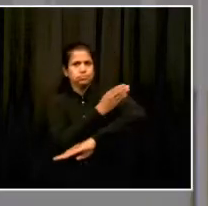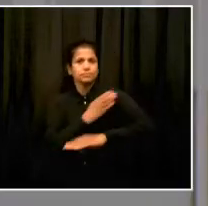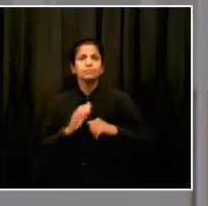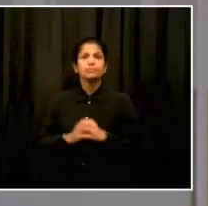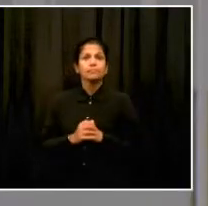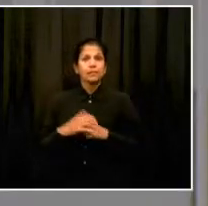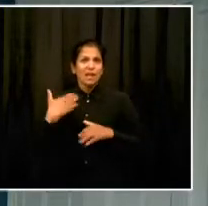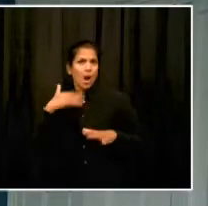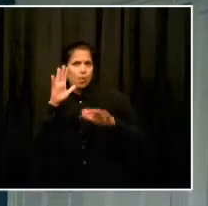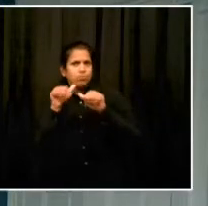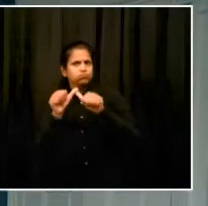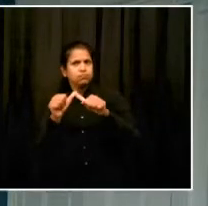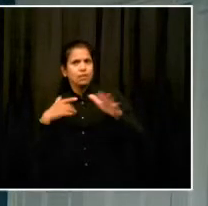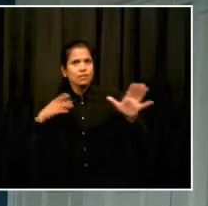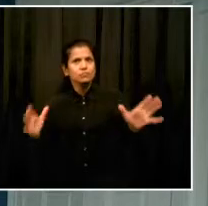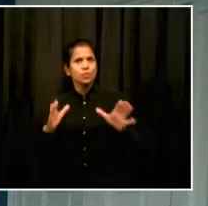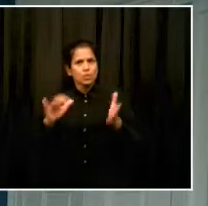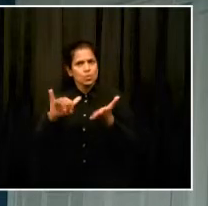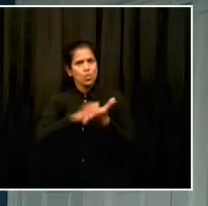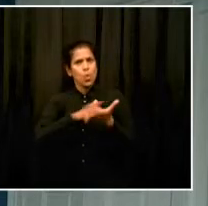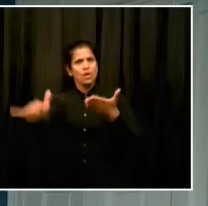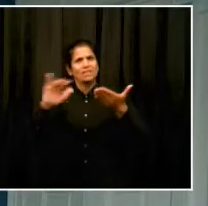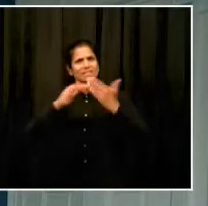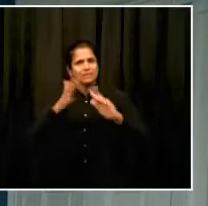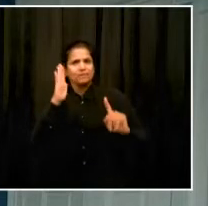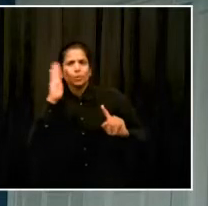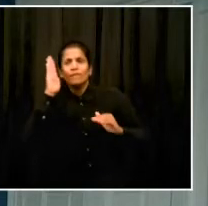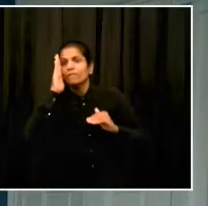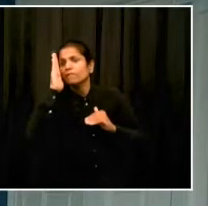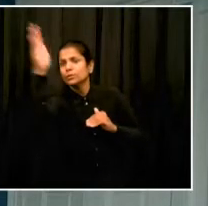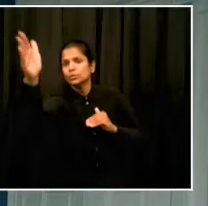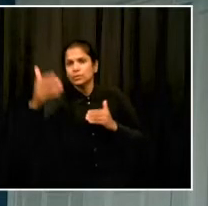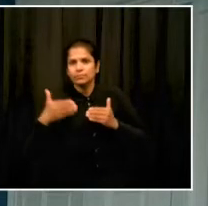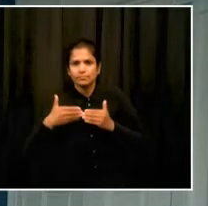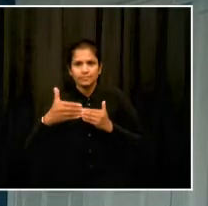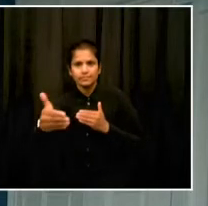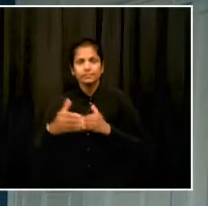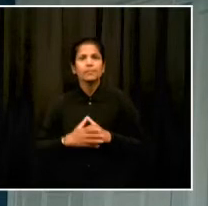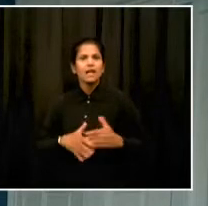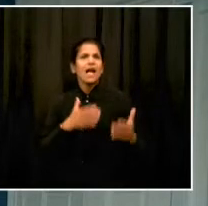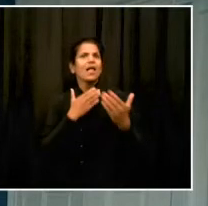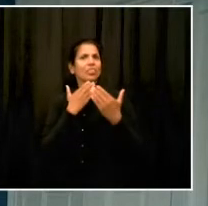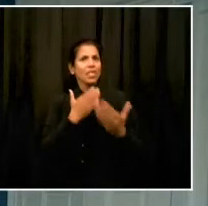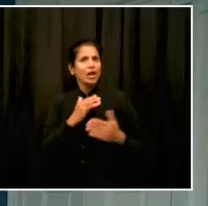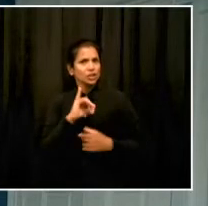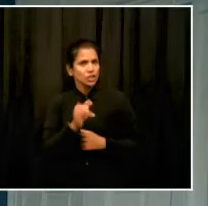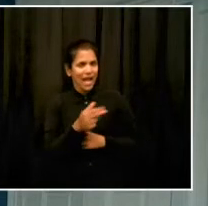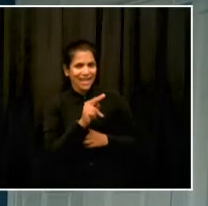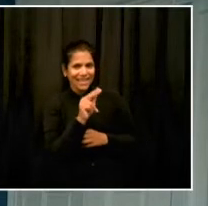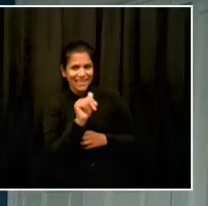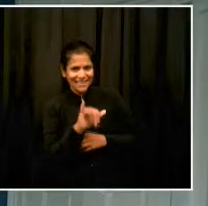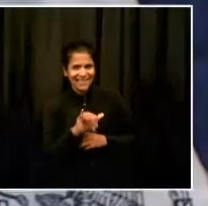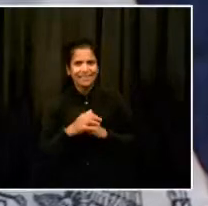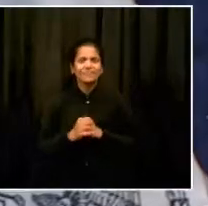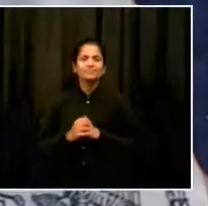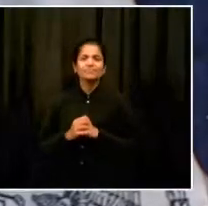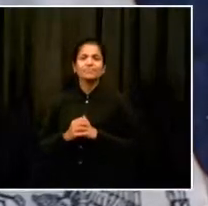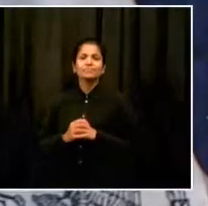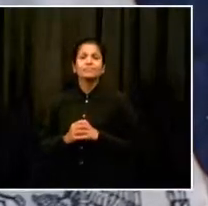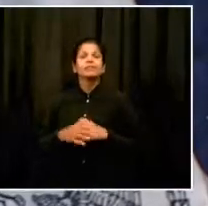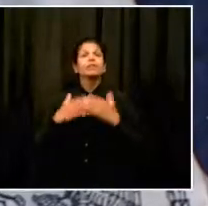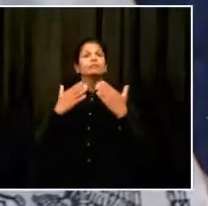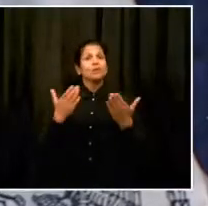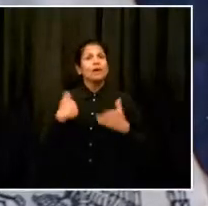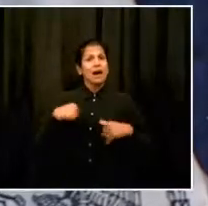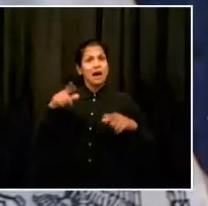much, Janie, and thank you to you and all your colleagues for this extraordinary work. And we've got a lot to do. And look, New Yorkers always rise to the